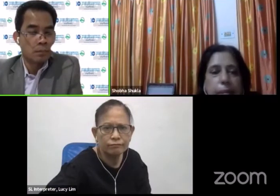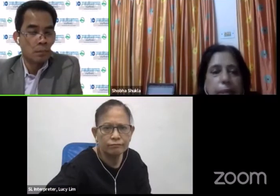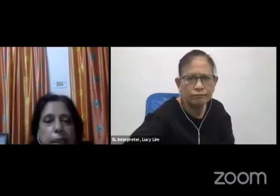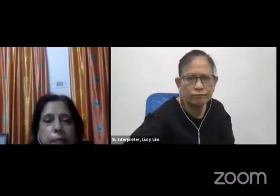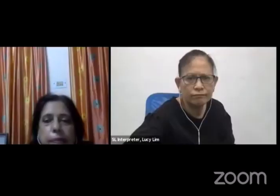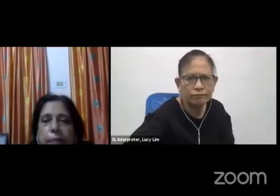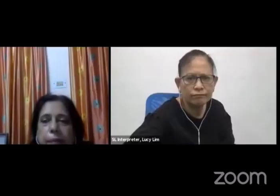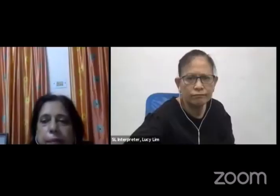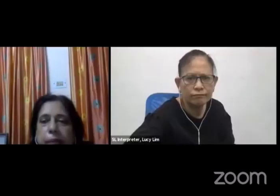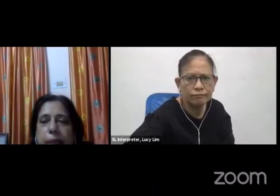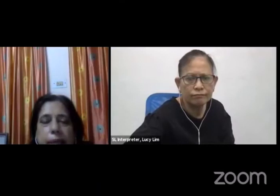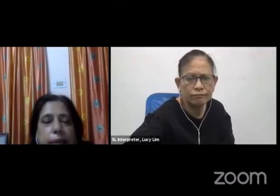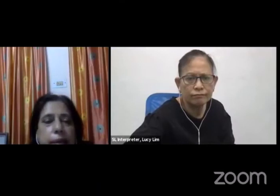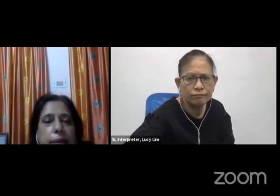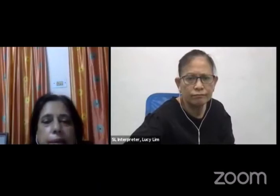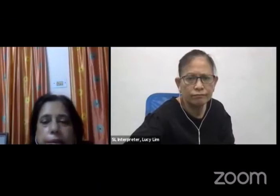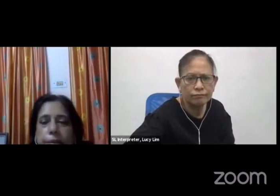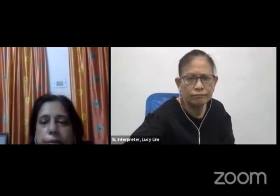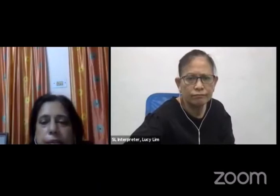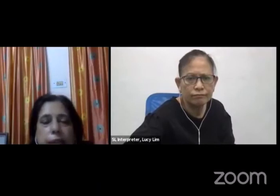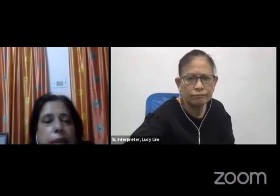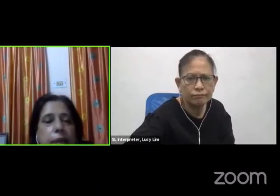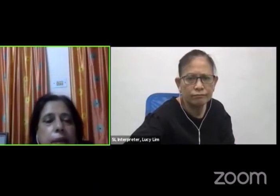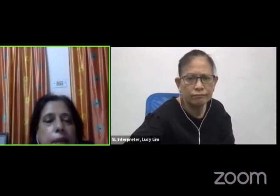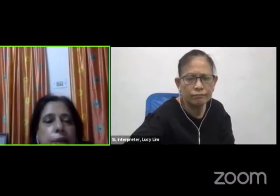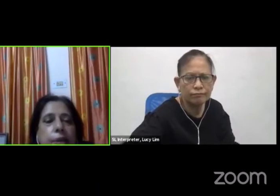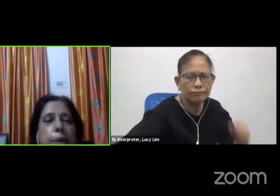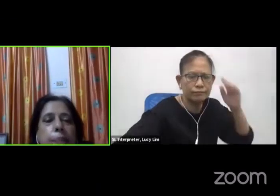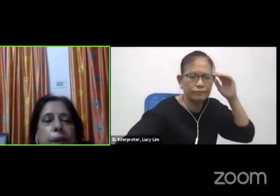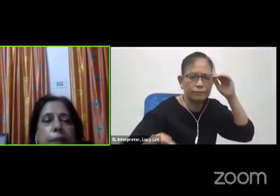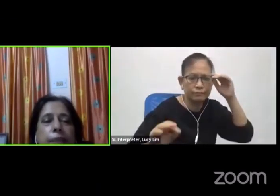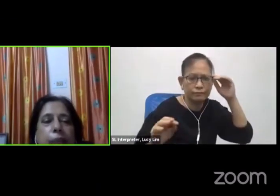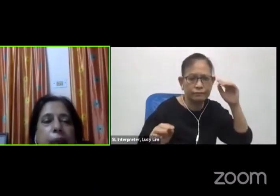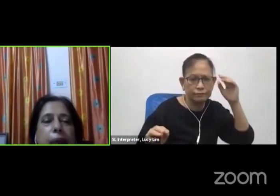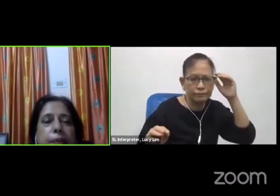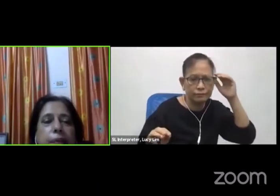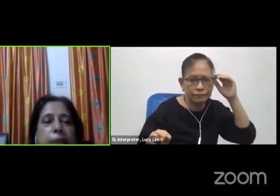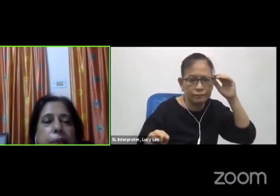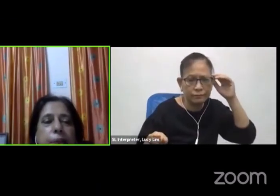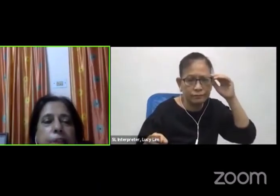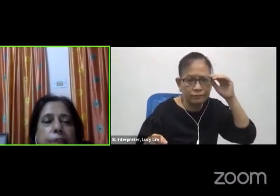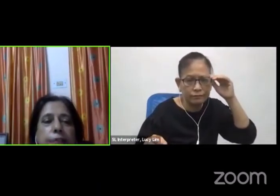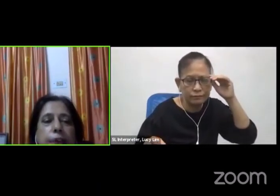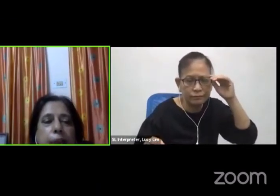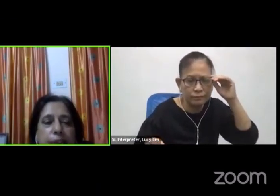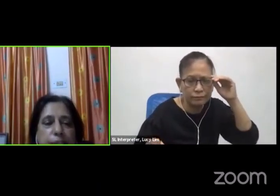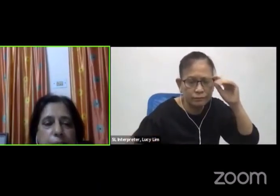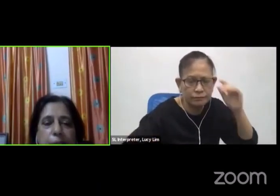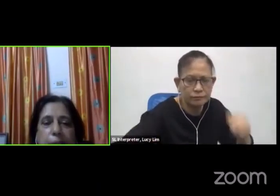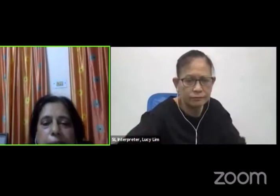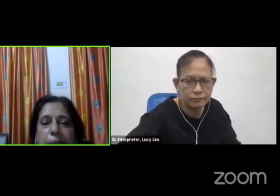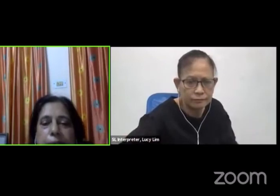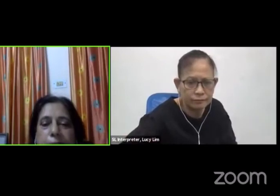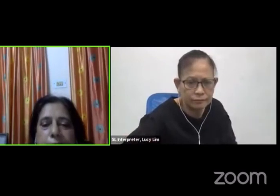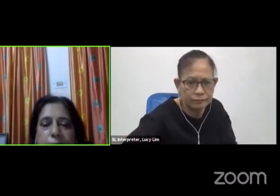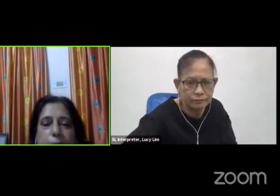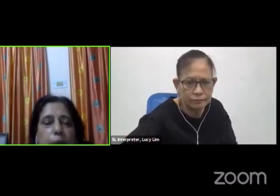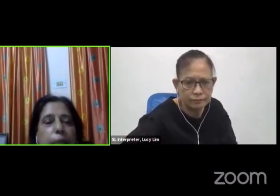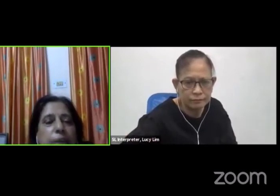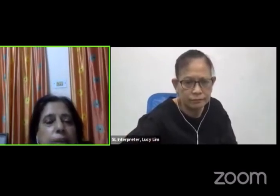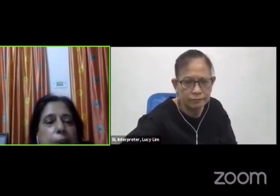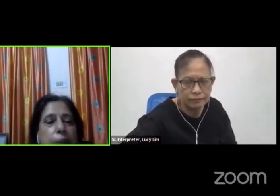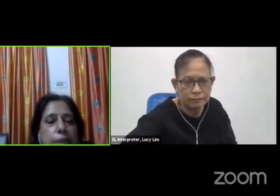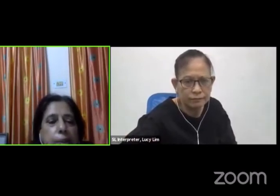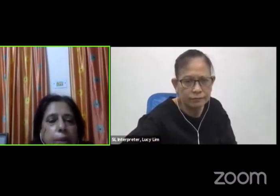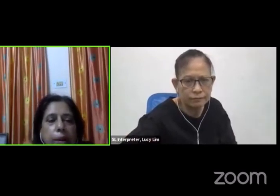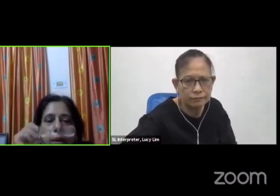Okay, maybe there are internet issues with her. So we have a question for Ajay, and rather some